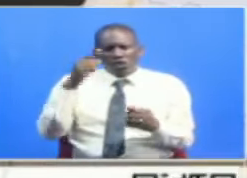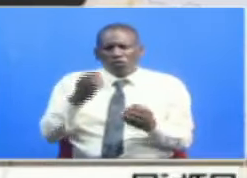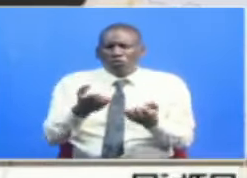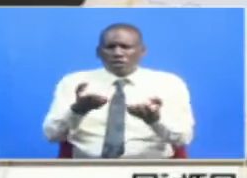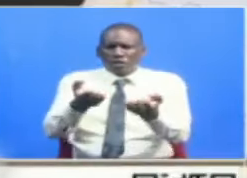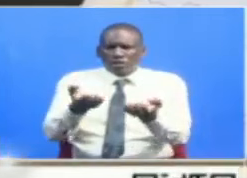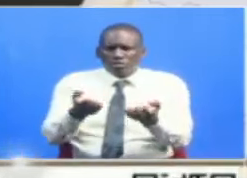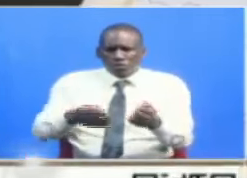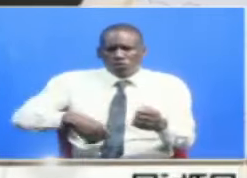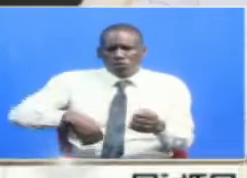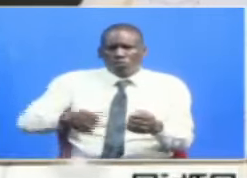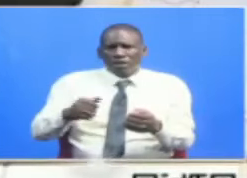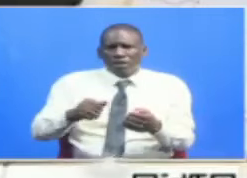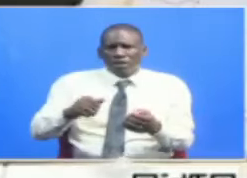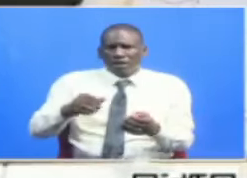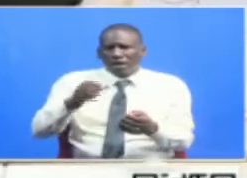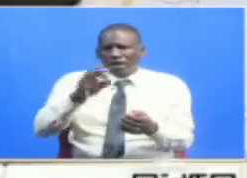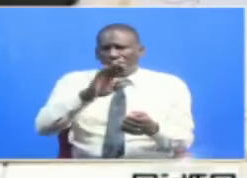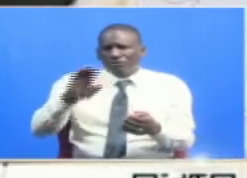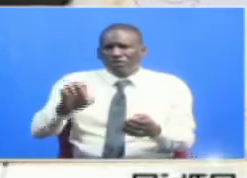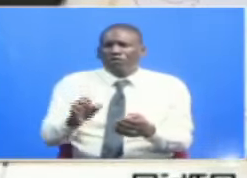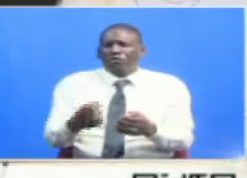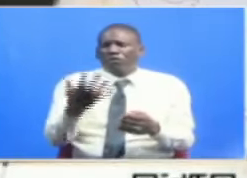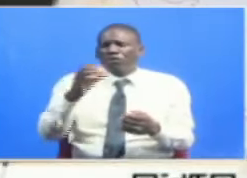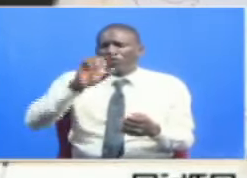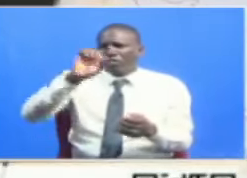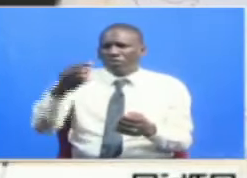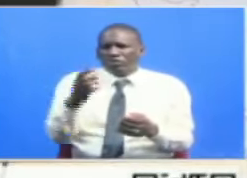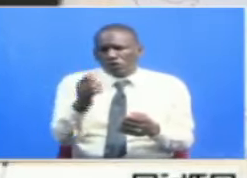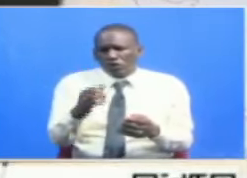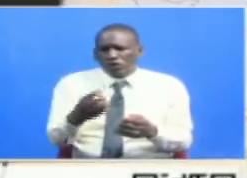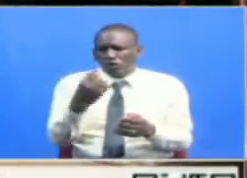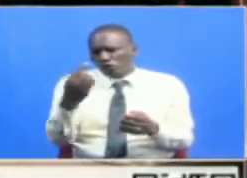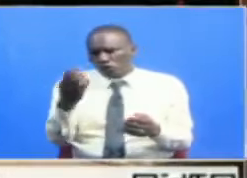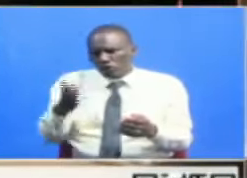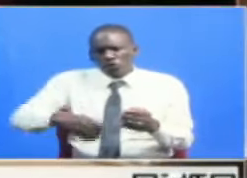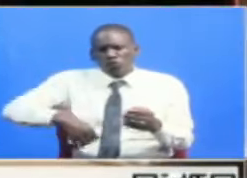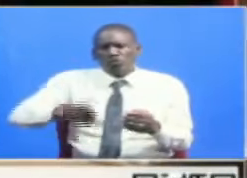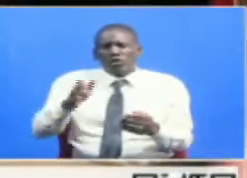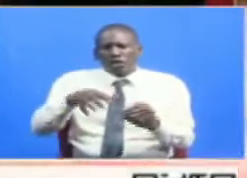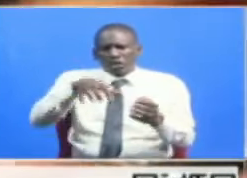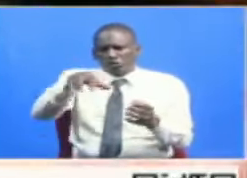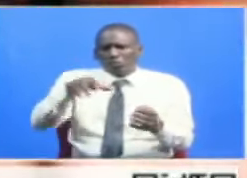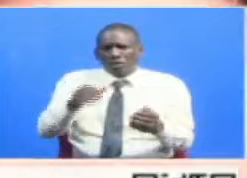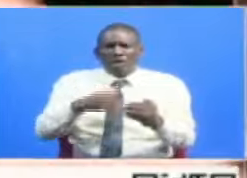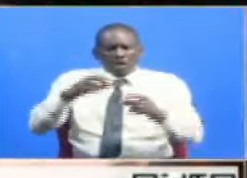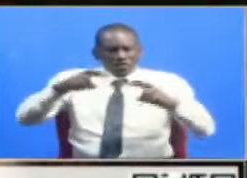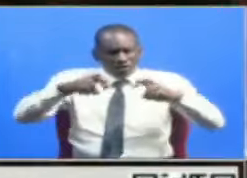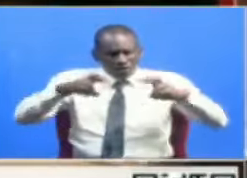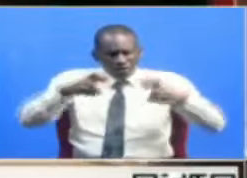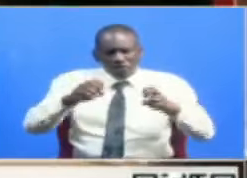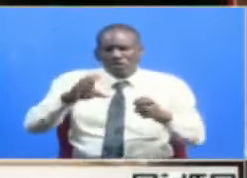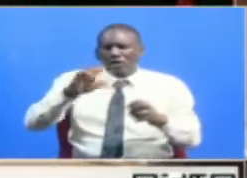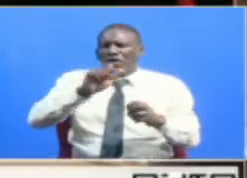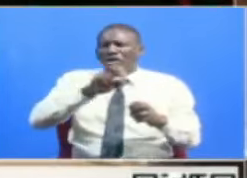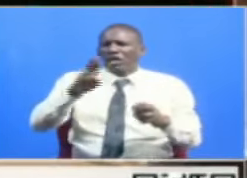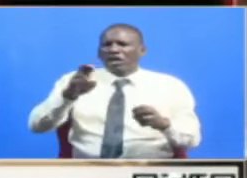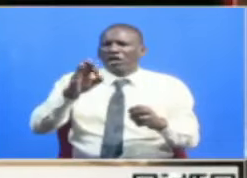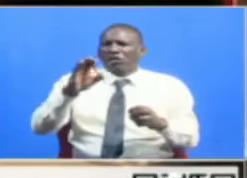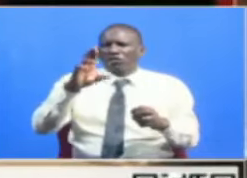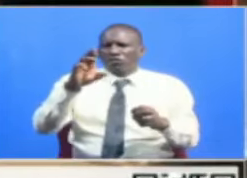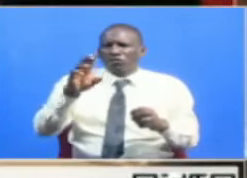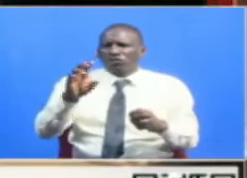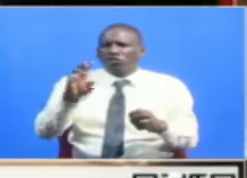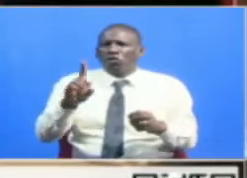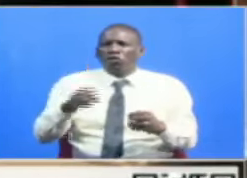pay a listing fee of 50,000 shillings for each product sold in its stores. Following investigations, Carrefour was slapped with a